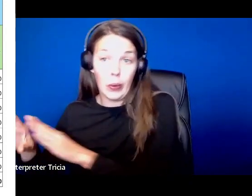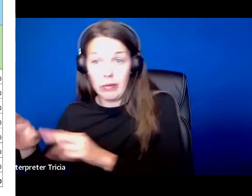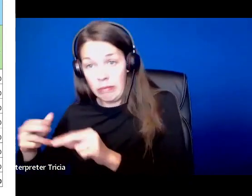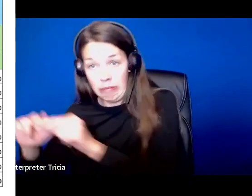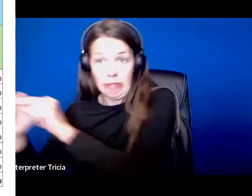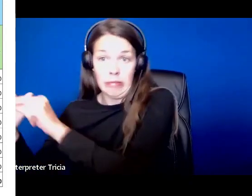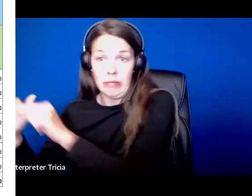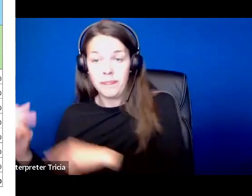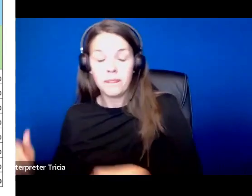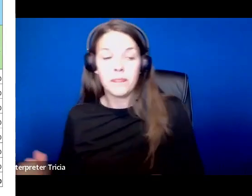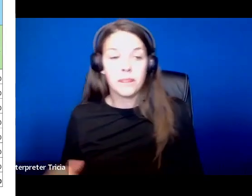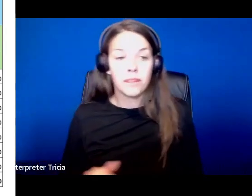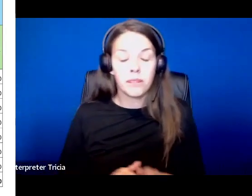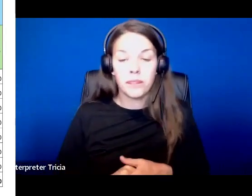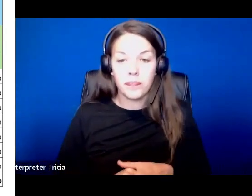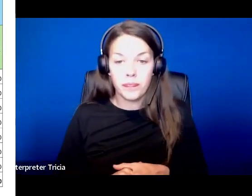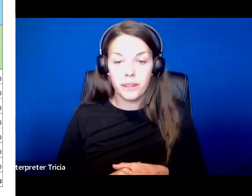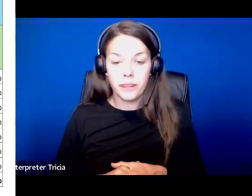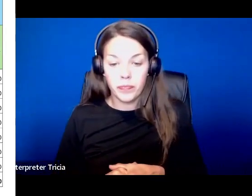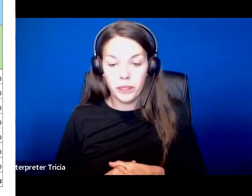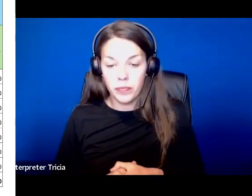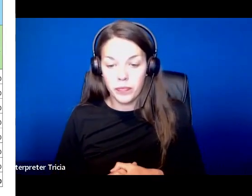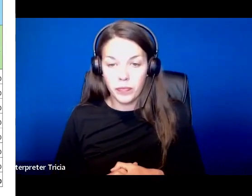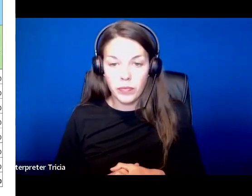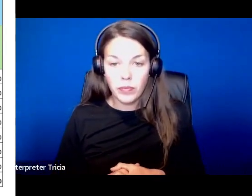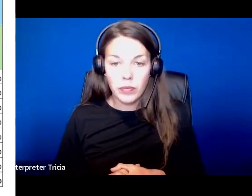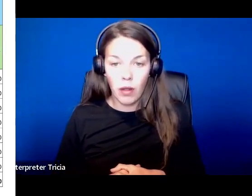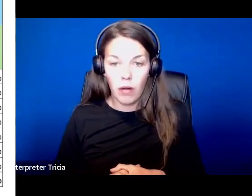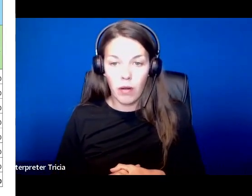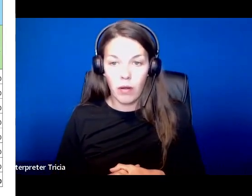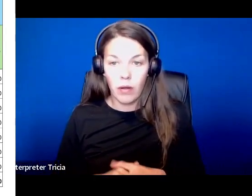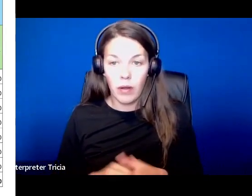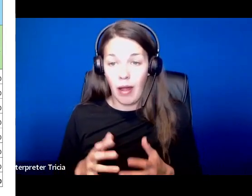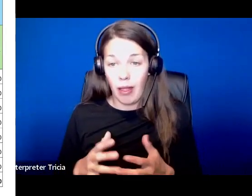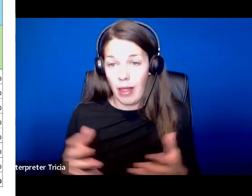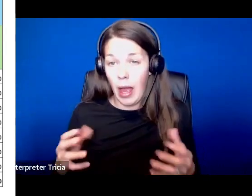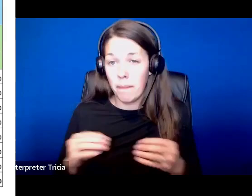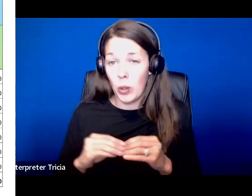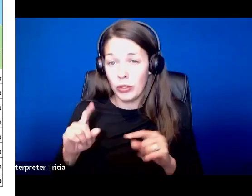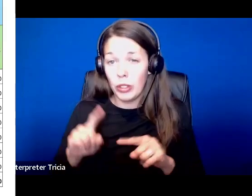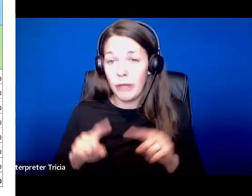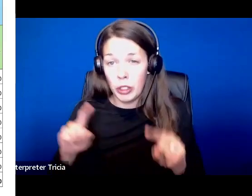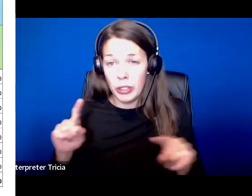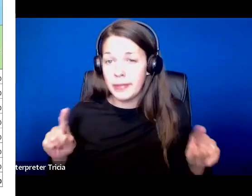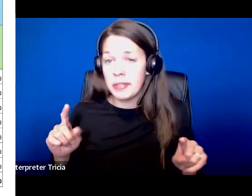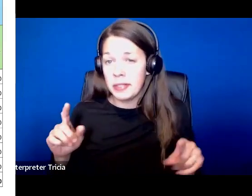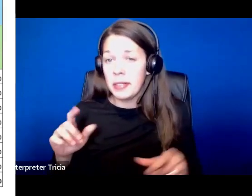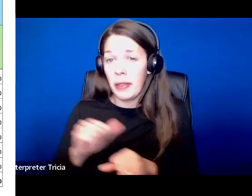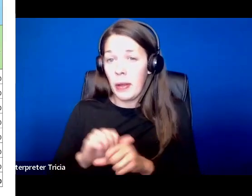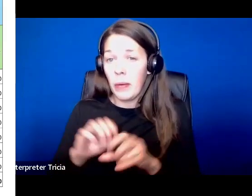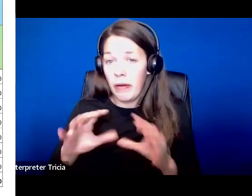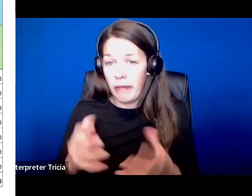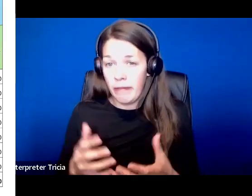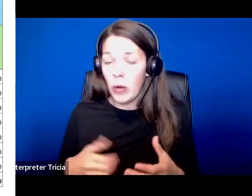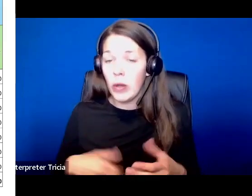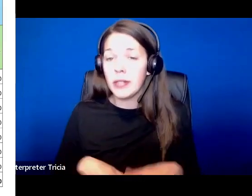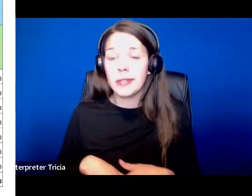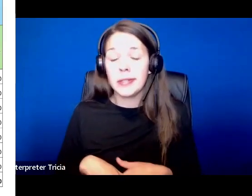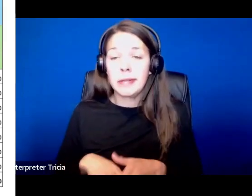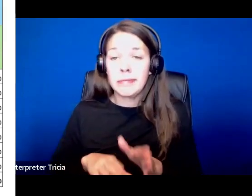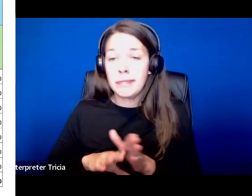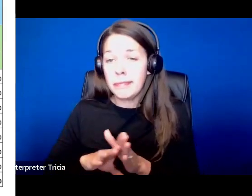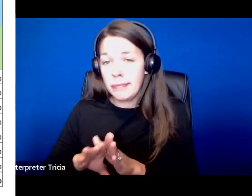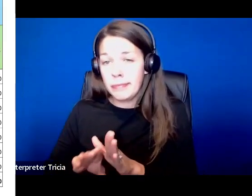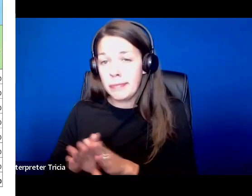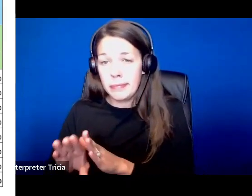I just wanted to show that there is a lot more diversity, and the growth rates are higher